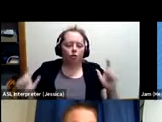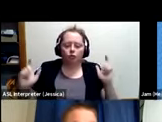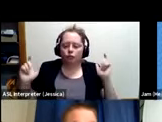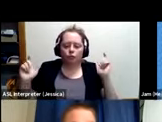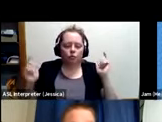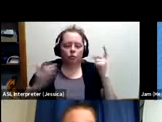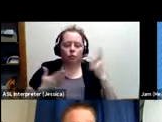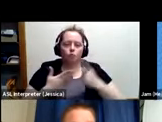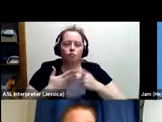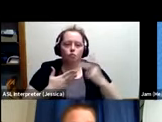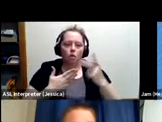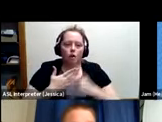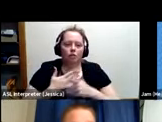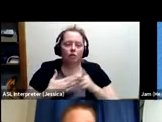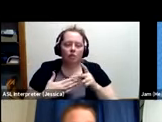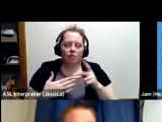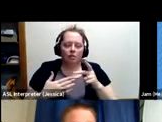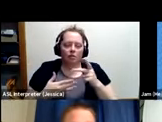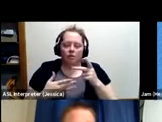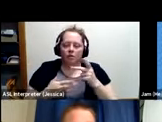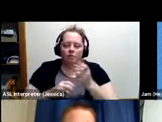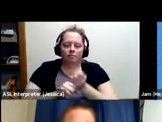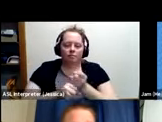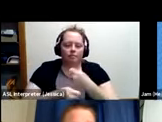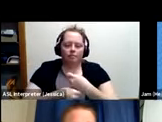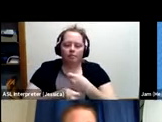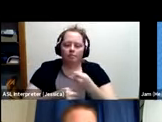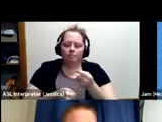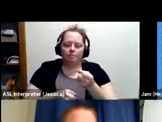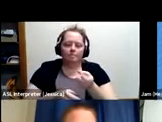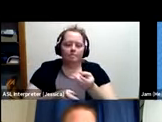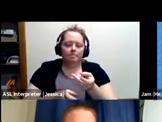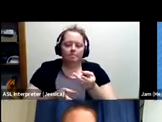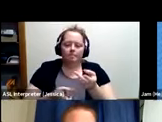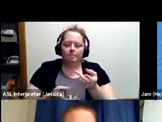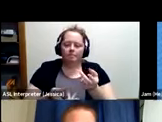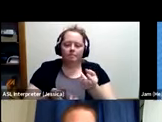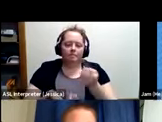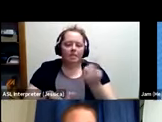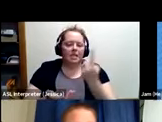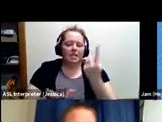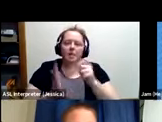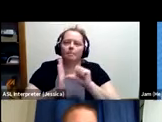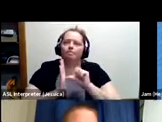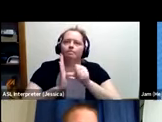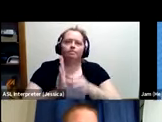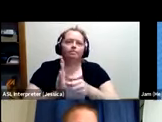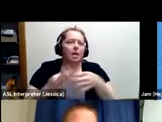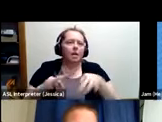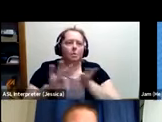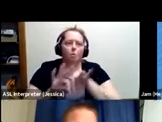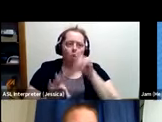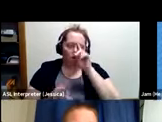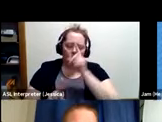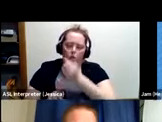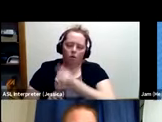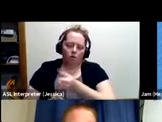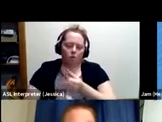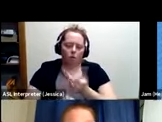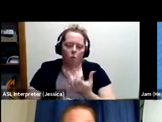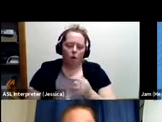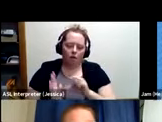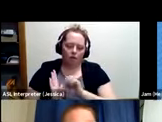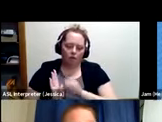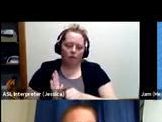that's all about what they deem important and what's important to them, and highlights their voices and their perspectives, and it's very empowering. Of